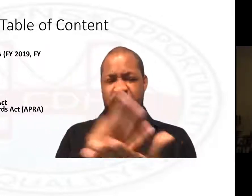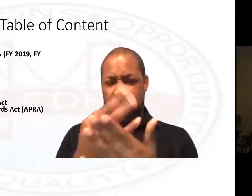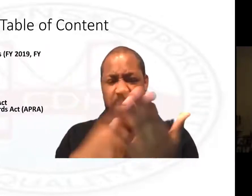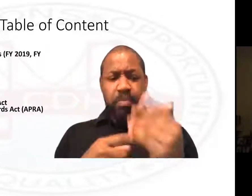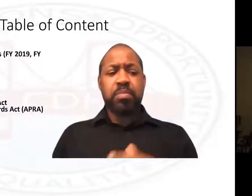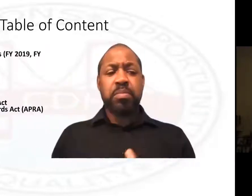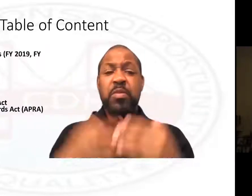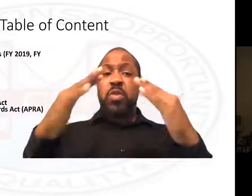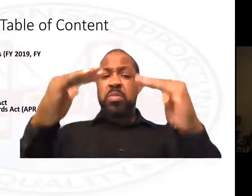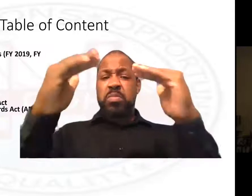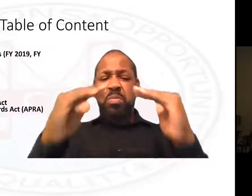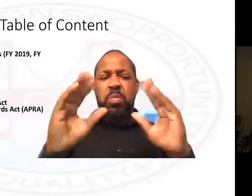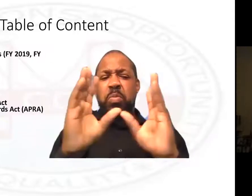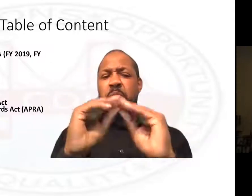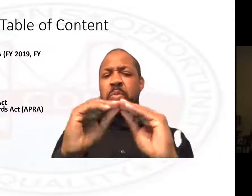And